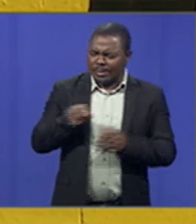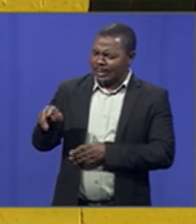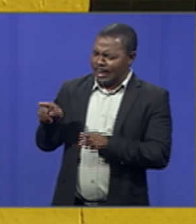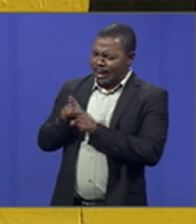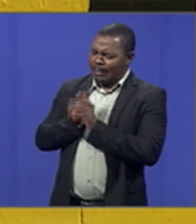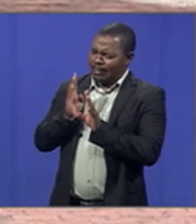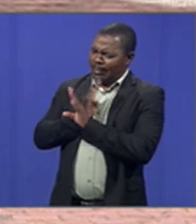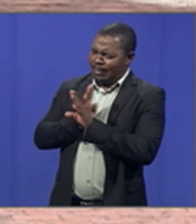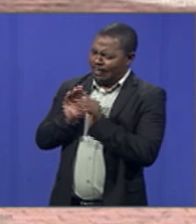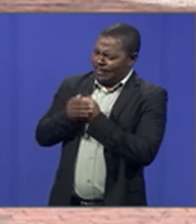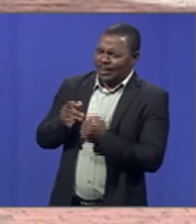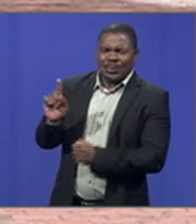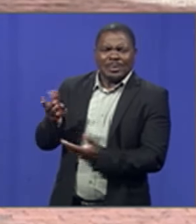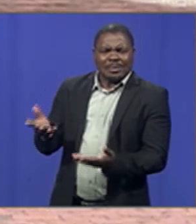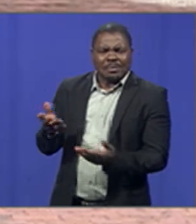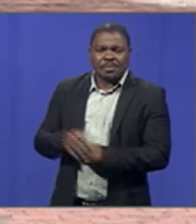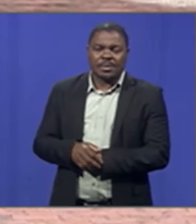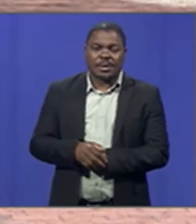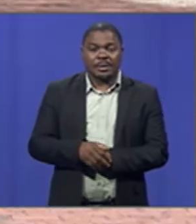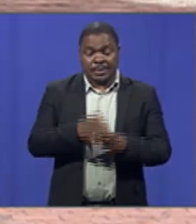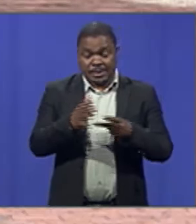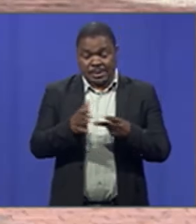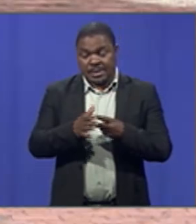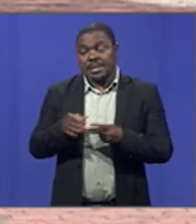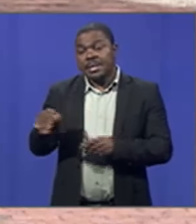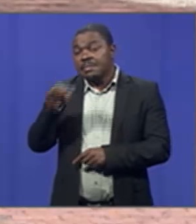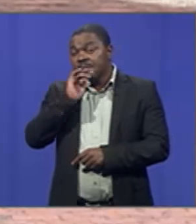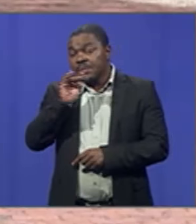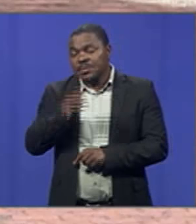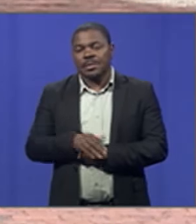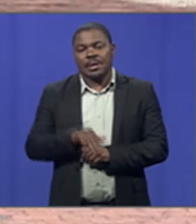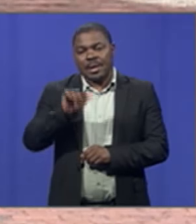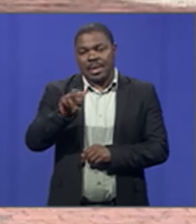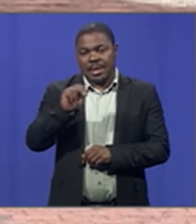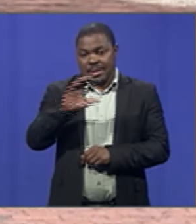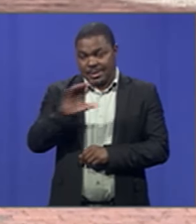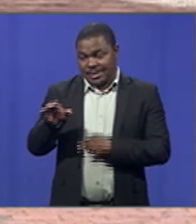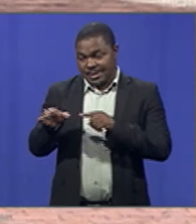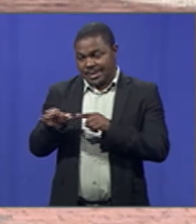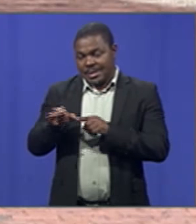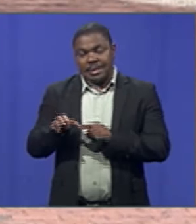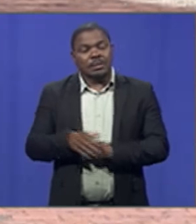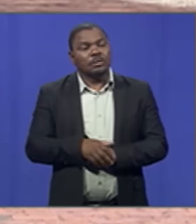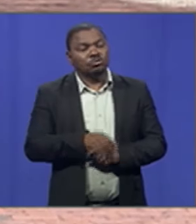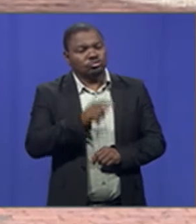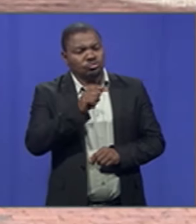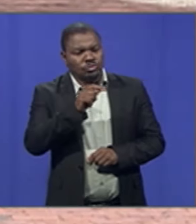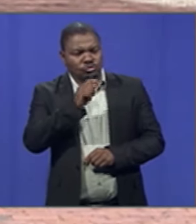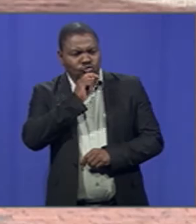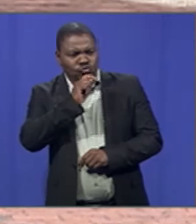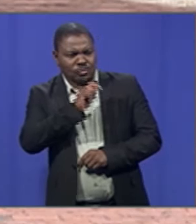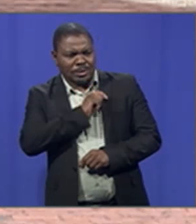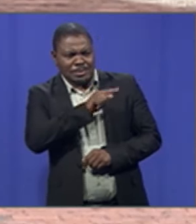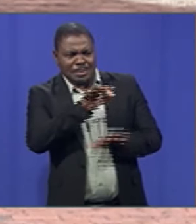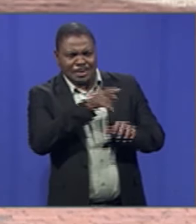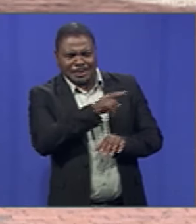gore motlhomong lekoko la the African National Congress le ga lena tshepo because moagi e mongwe o